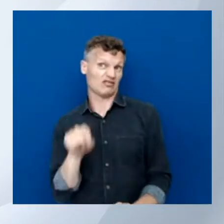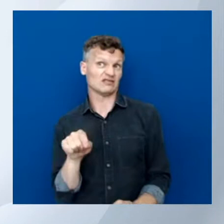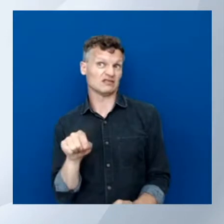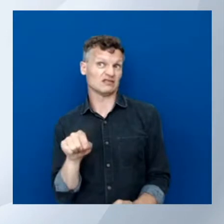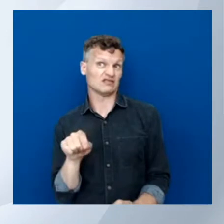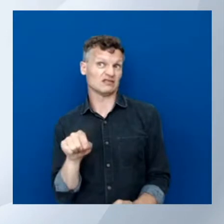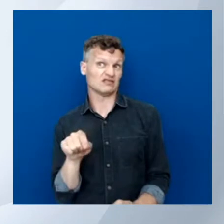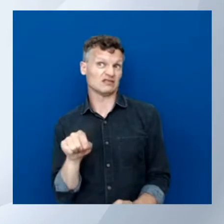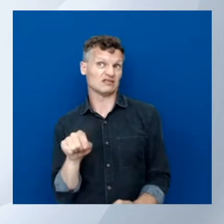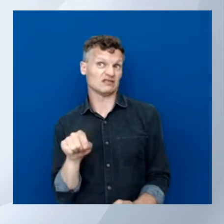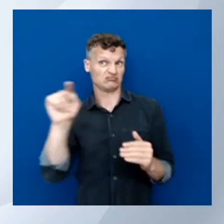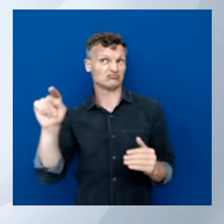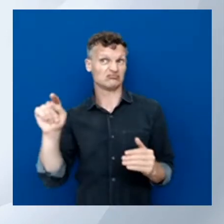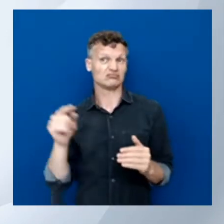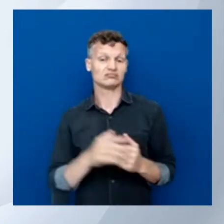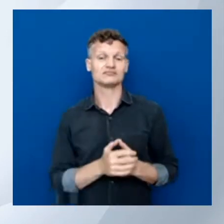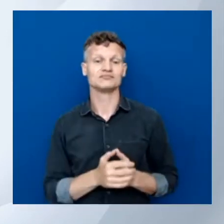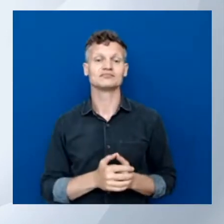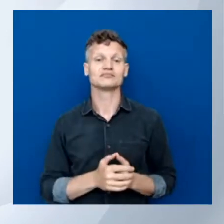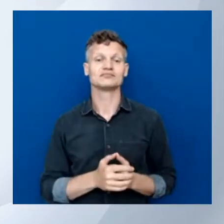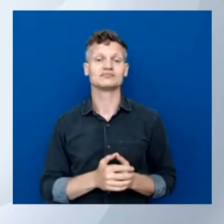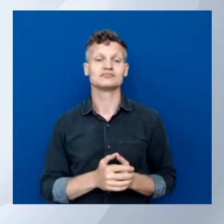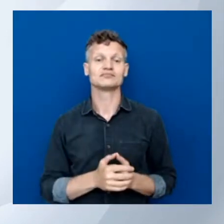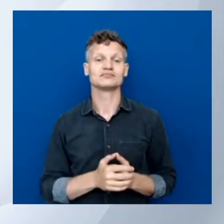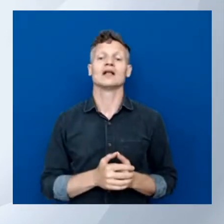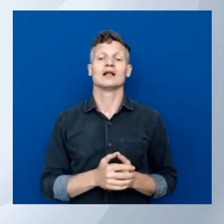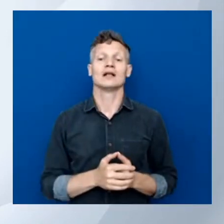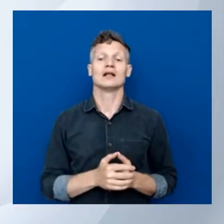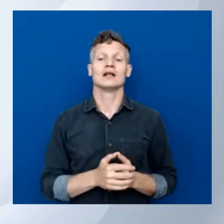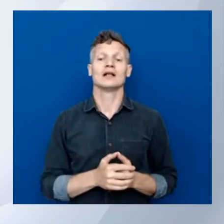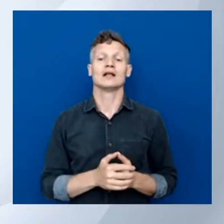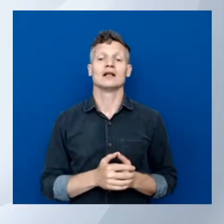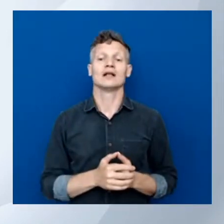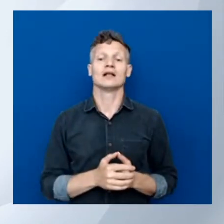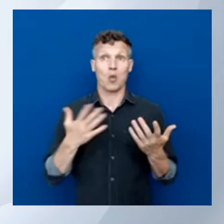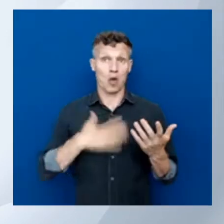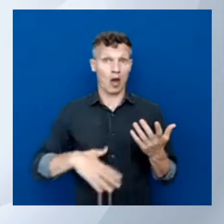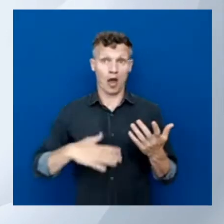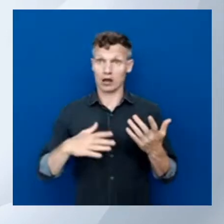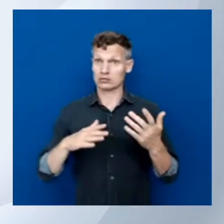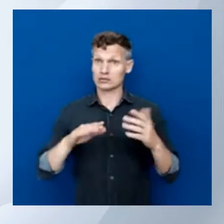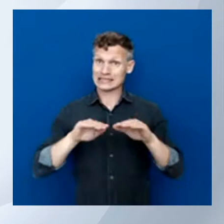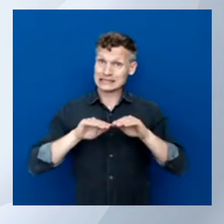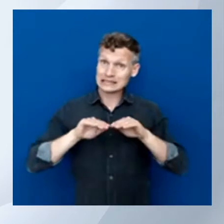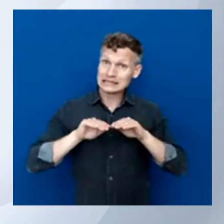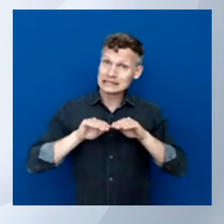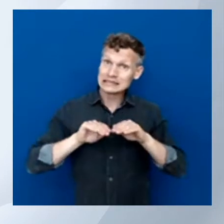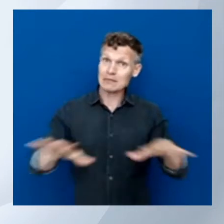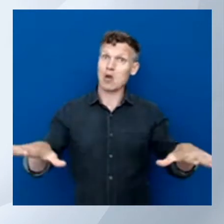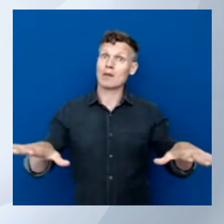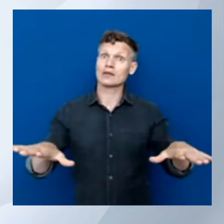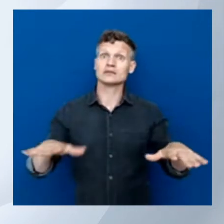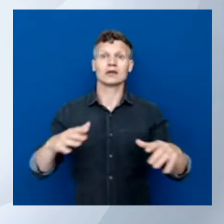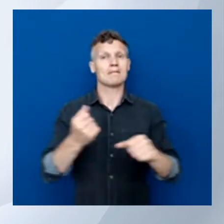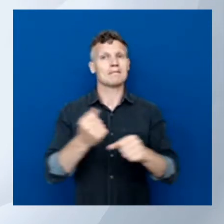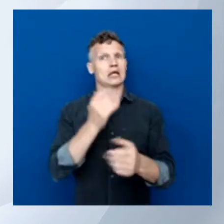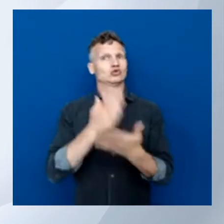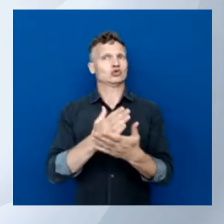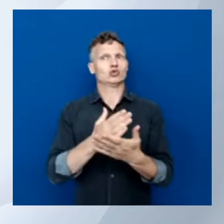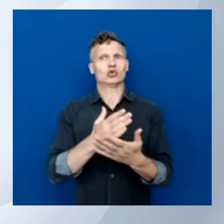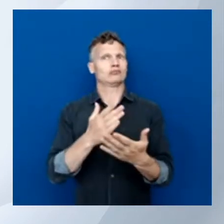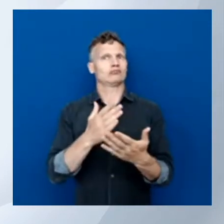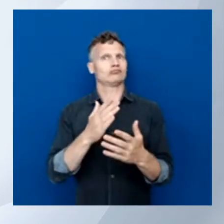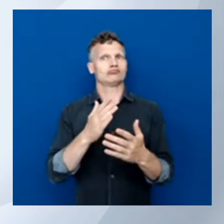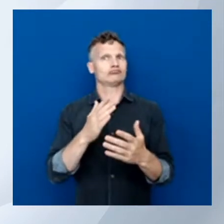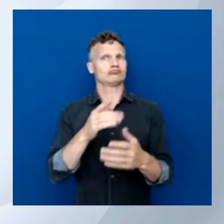deployment, to ensure that our front-end users weren't impacted, we would perhaps remove a server